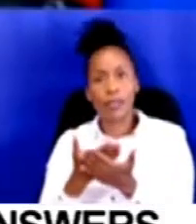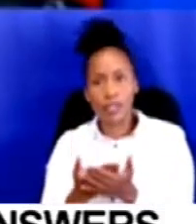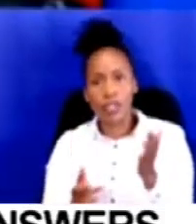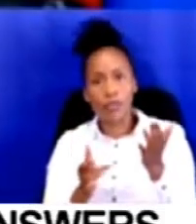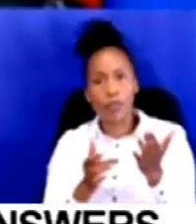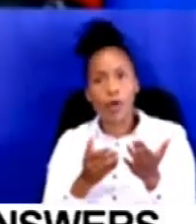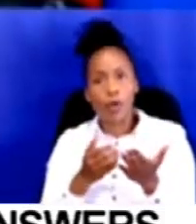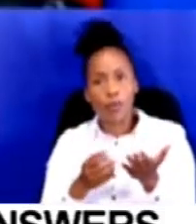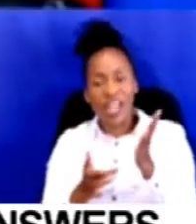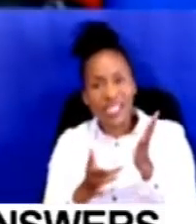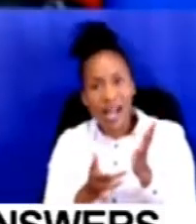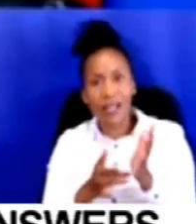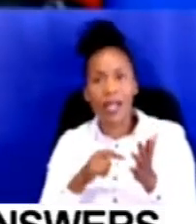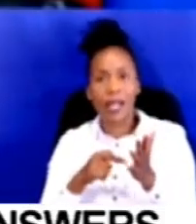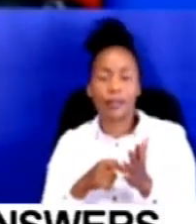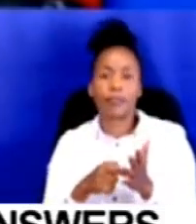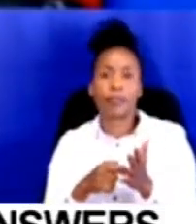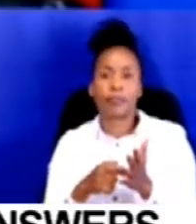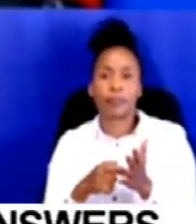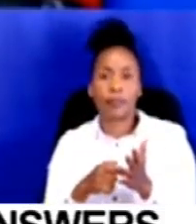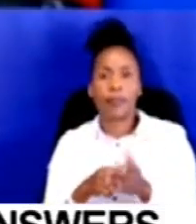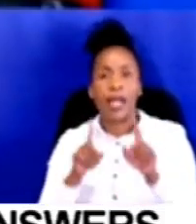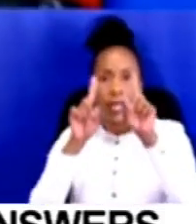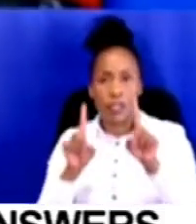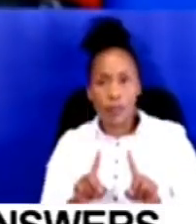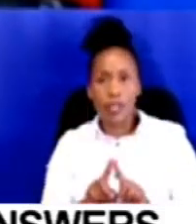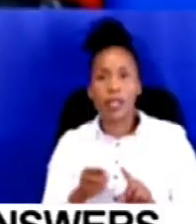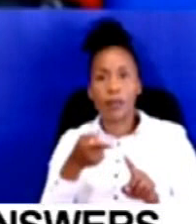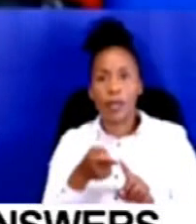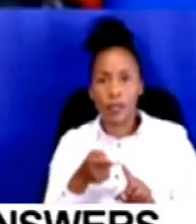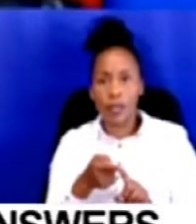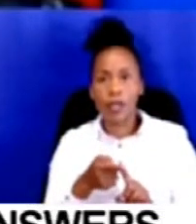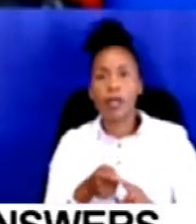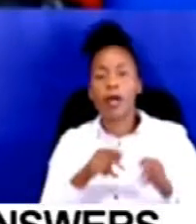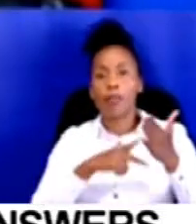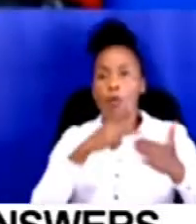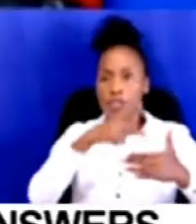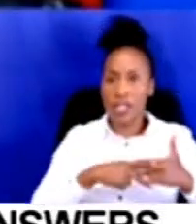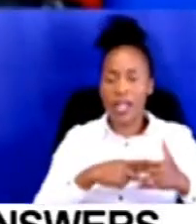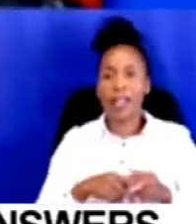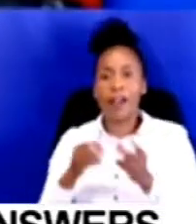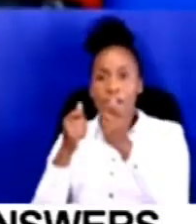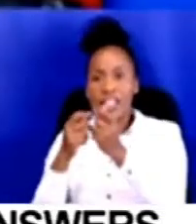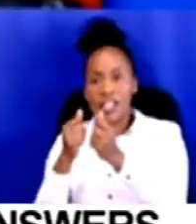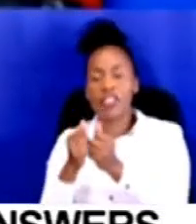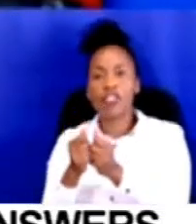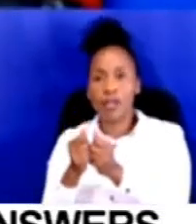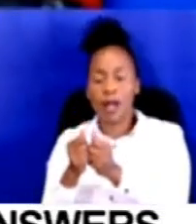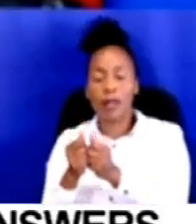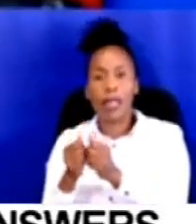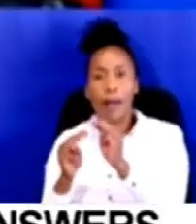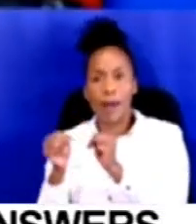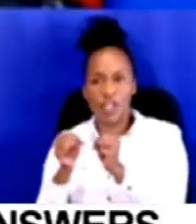project execution, especially in infrastructure projects, as well as financial management skills to